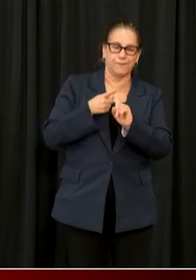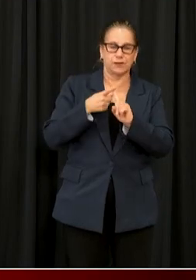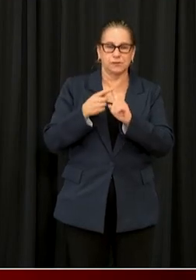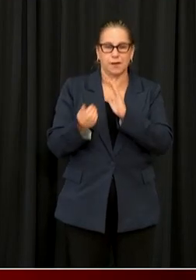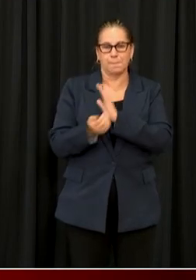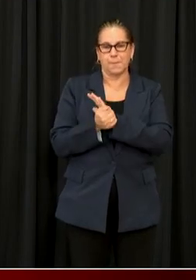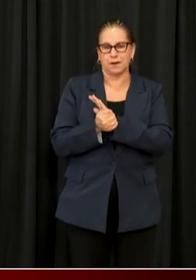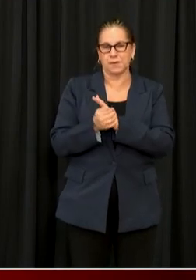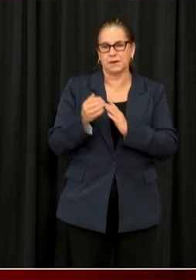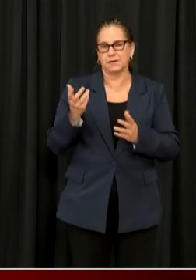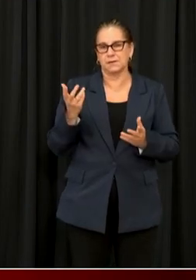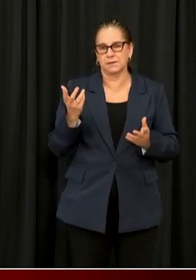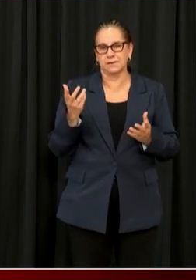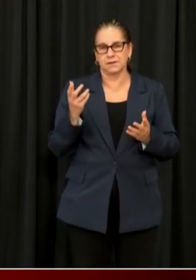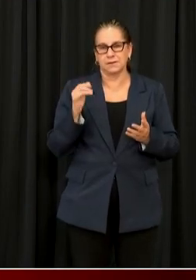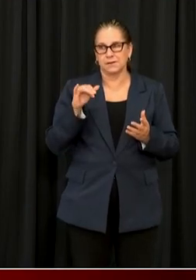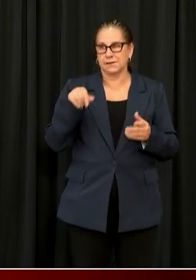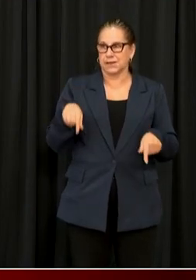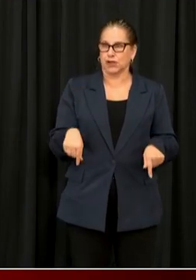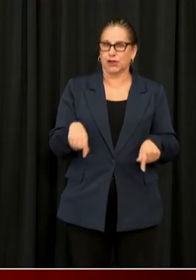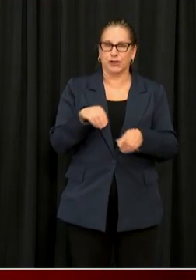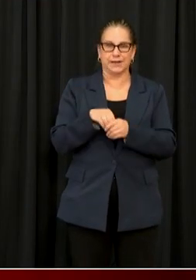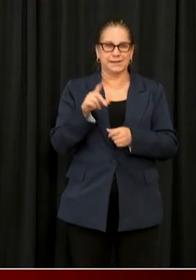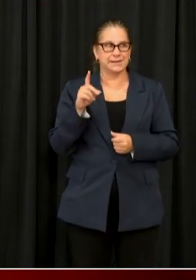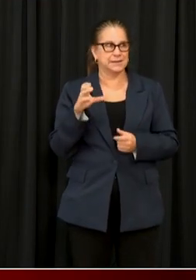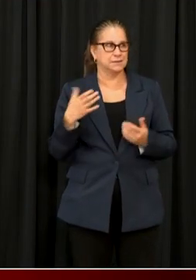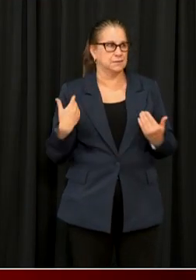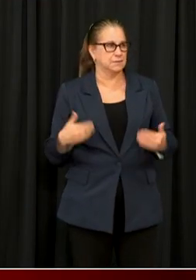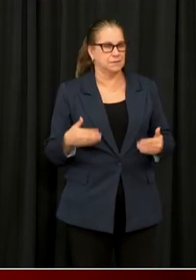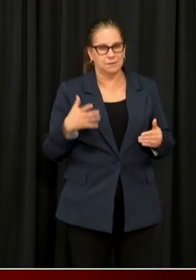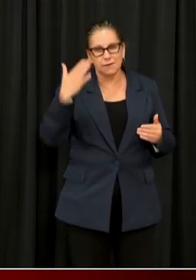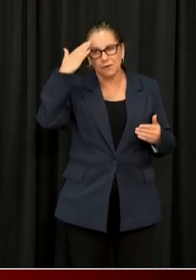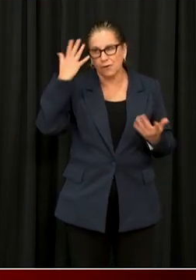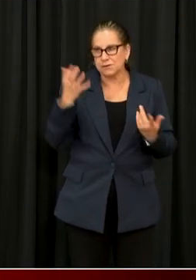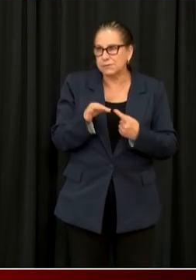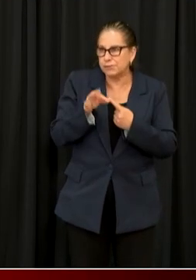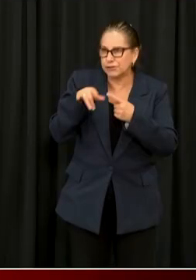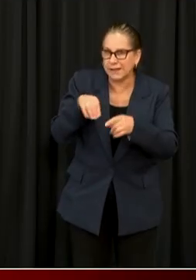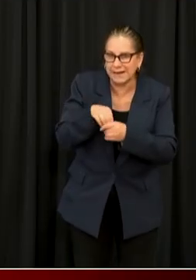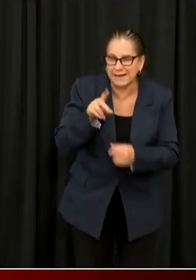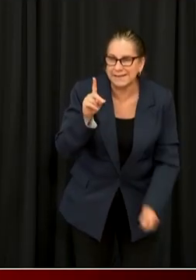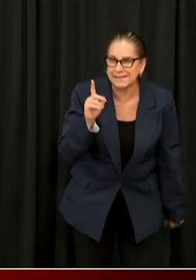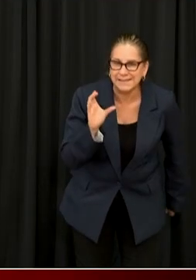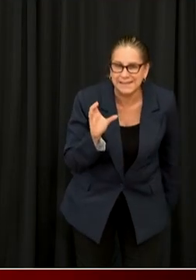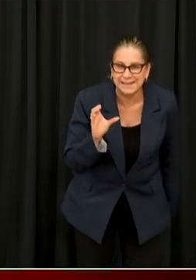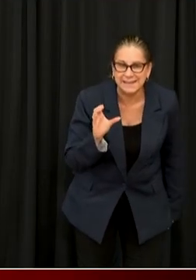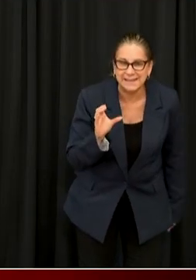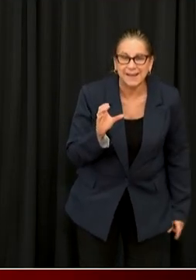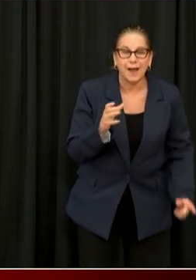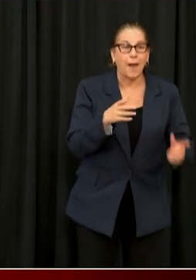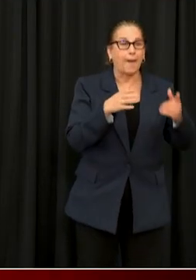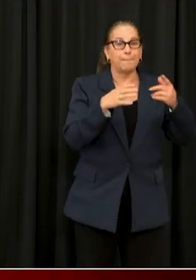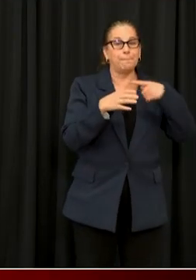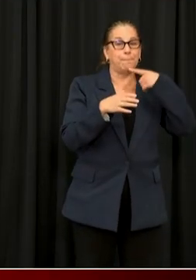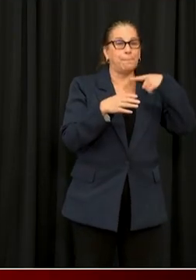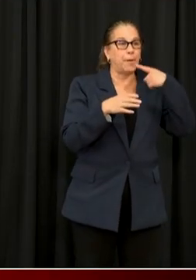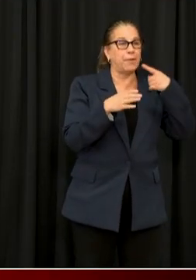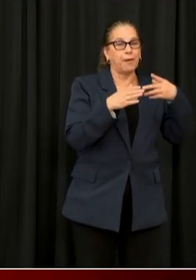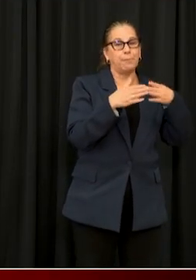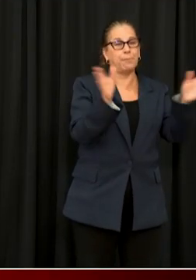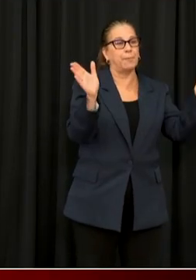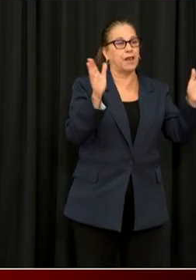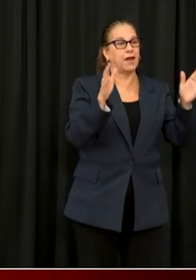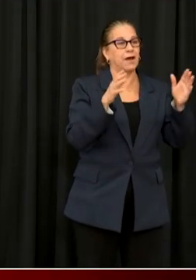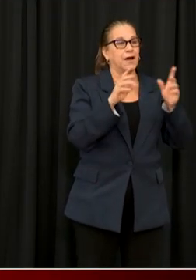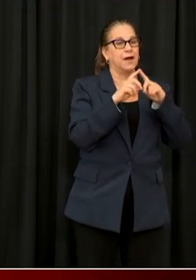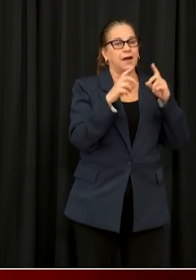Columbia. That's our view. The Public Health Department doesn't have the responsibility